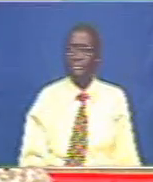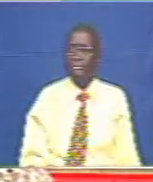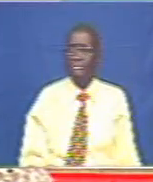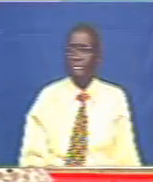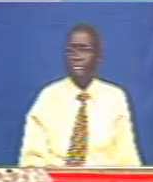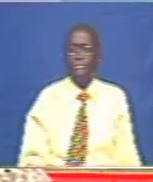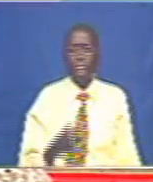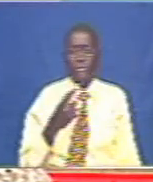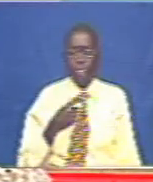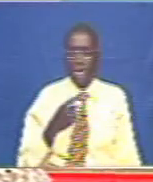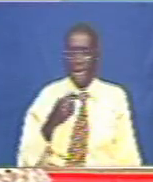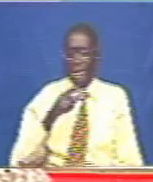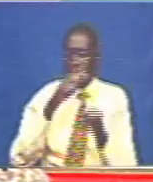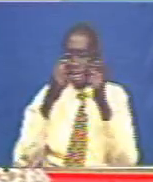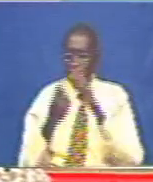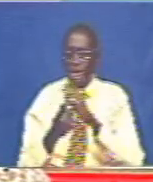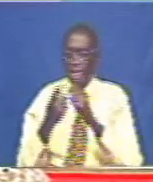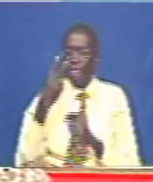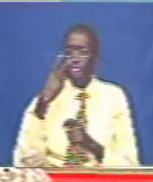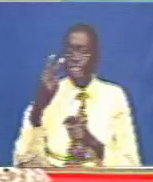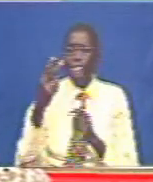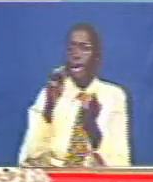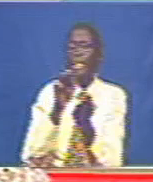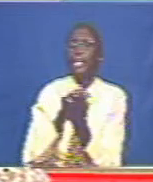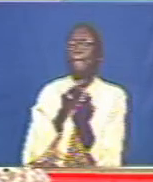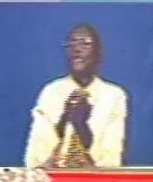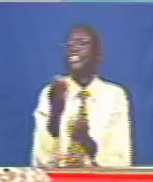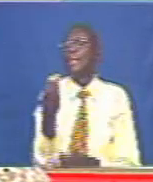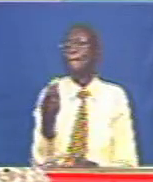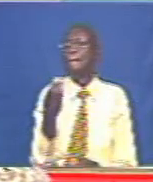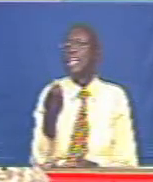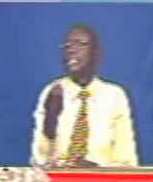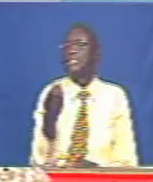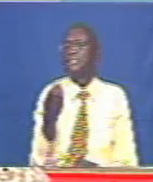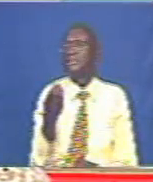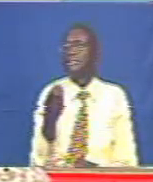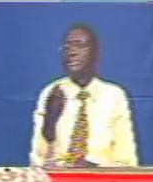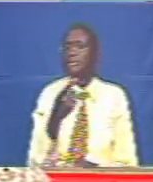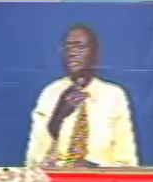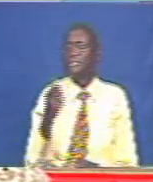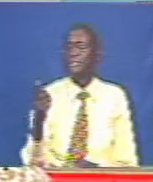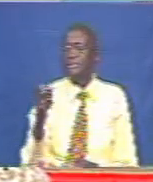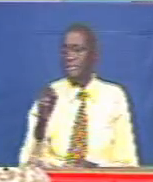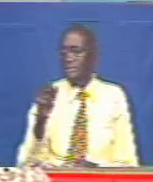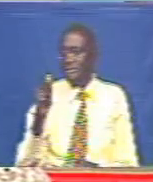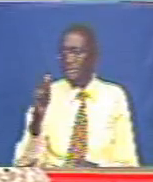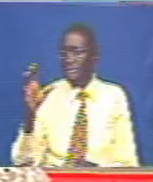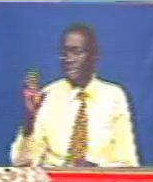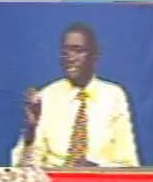correct the impression that the deposits that attributed to the circles are lying